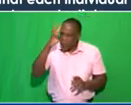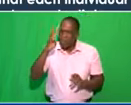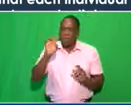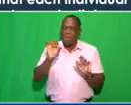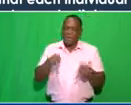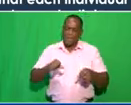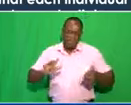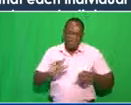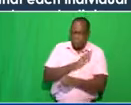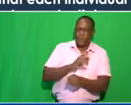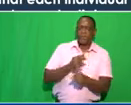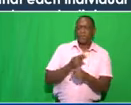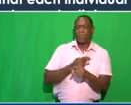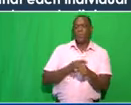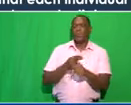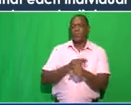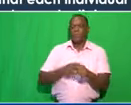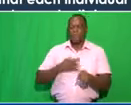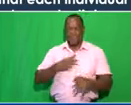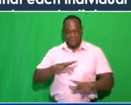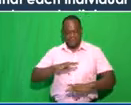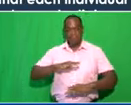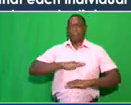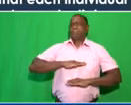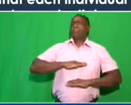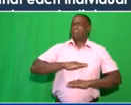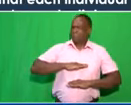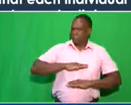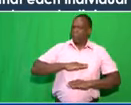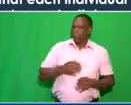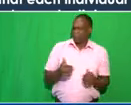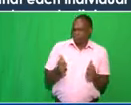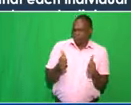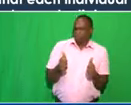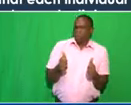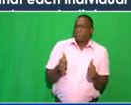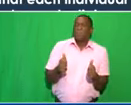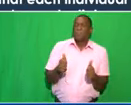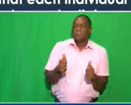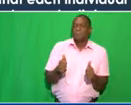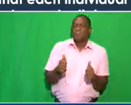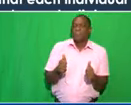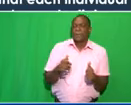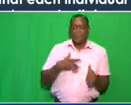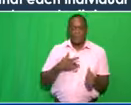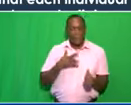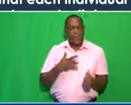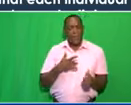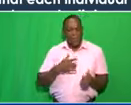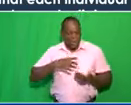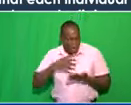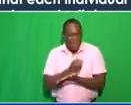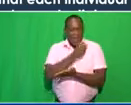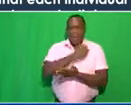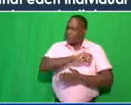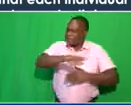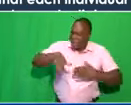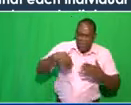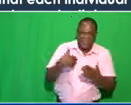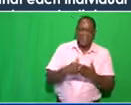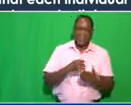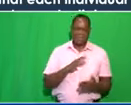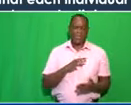state where they feel fulfilled and they feel that they have reached their potential. But it has